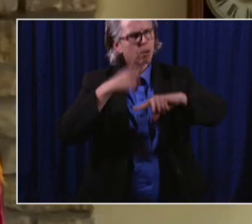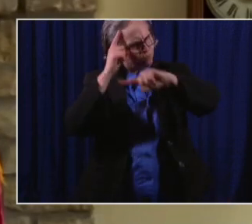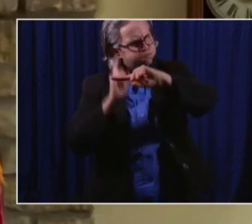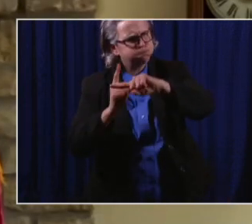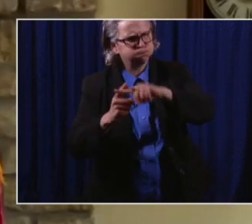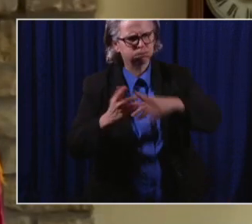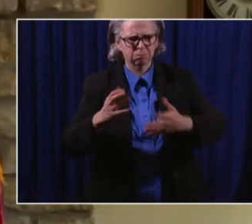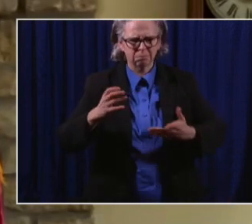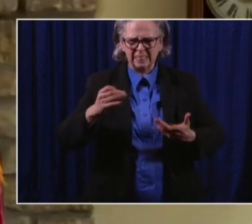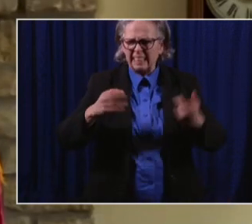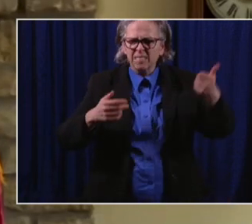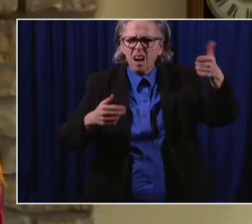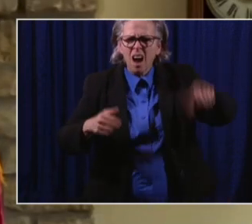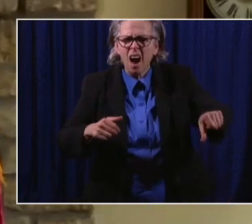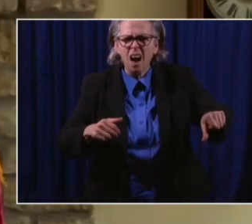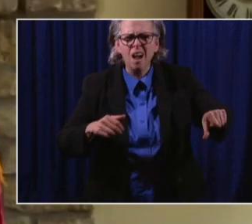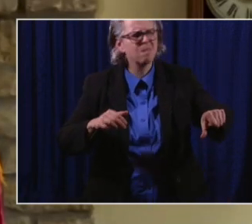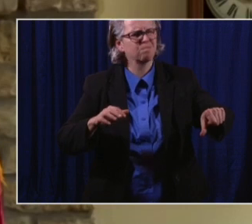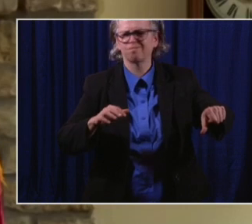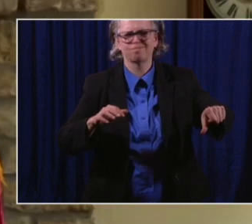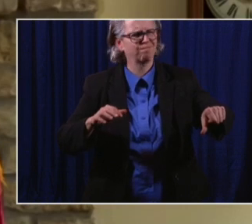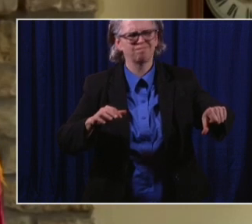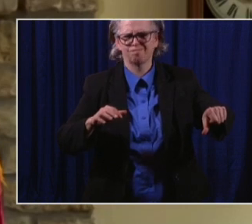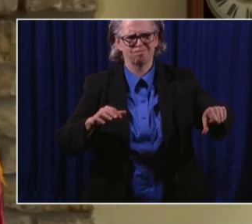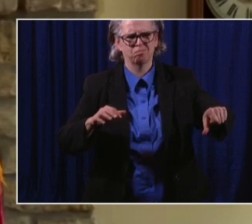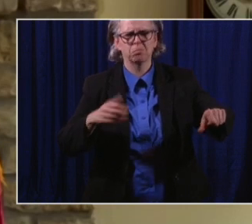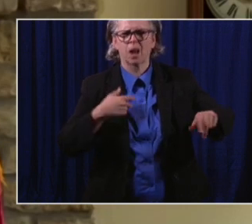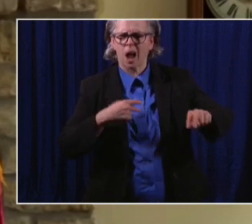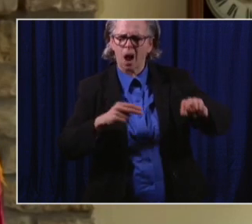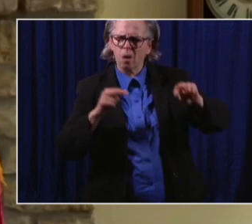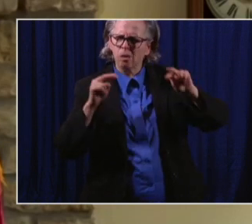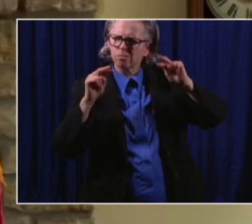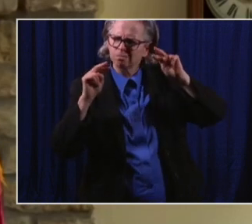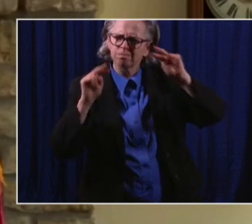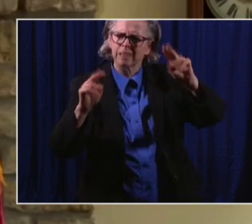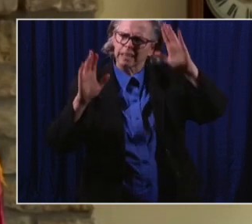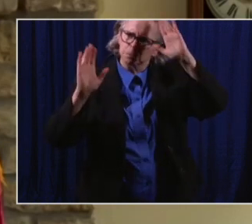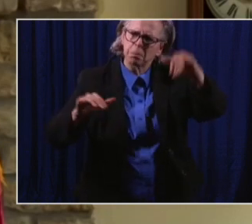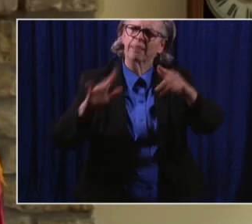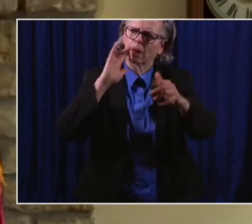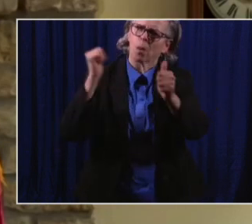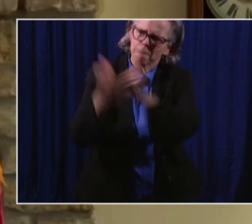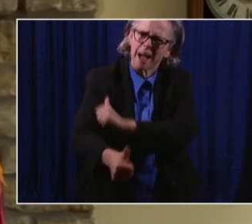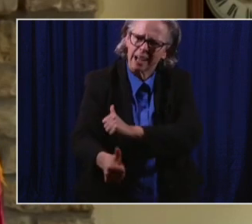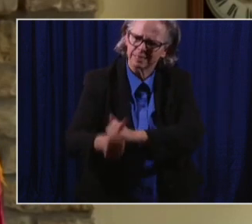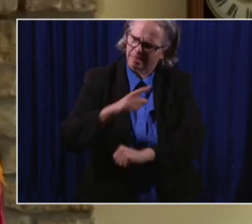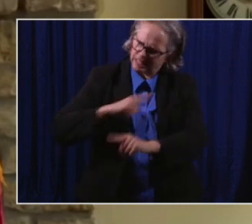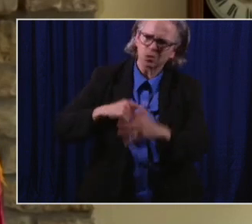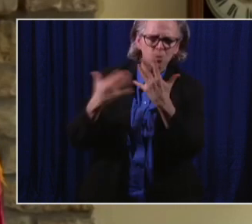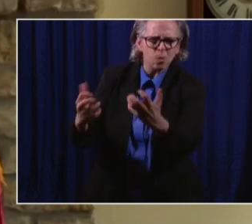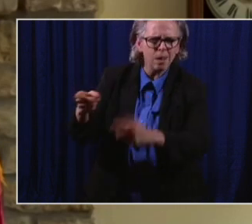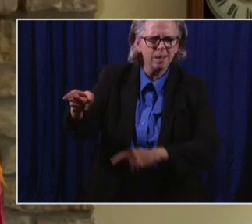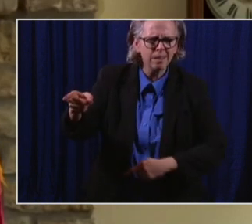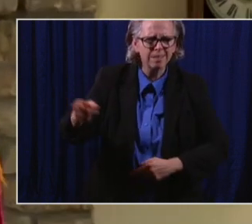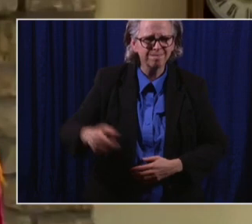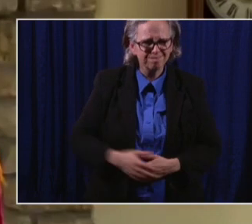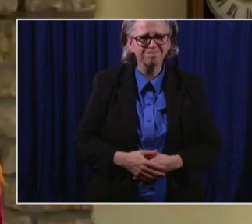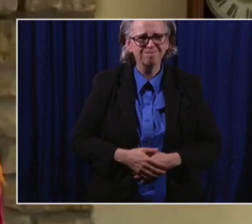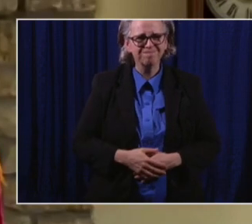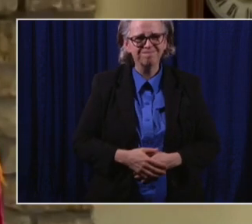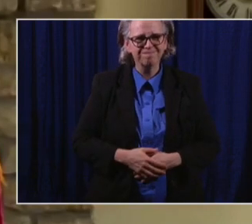stay on this, and we look forward to a lame duck session where we can do some of these things.